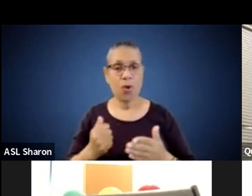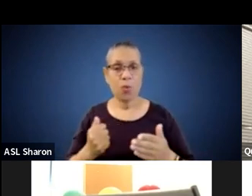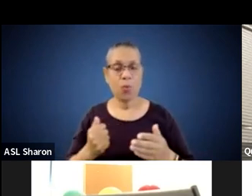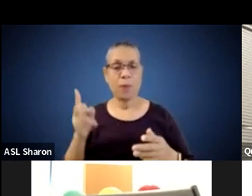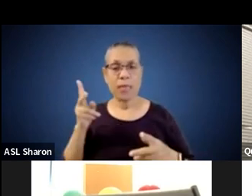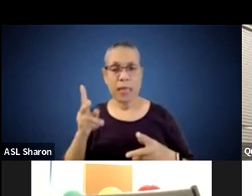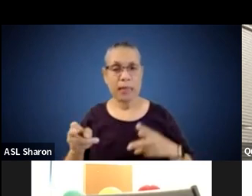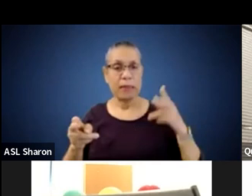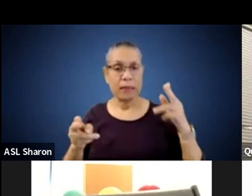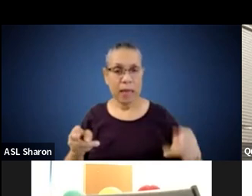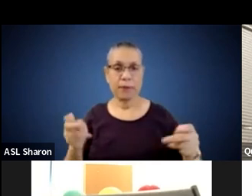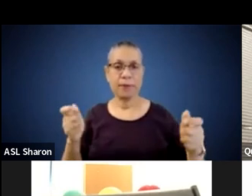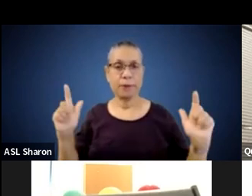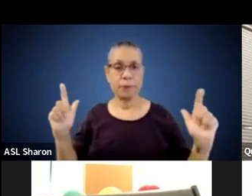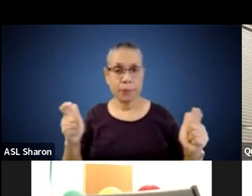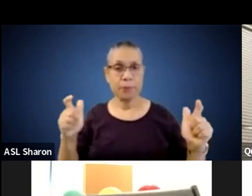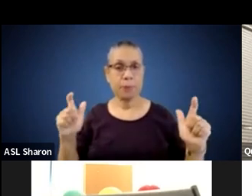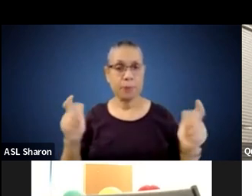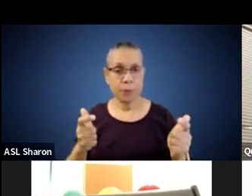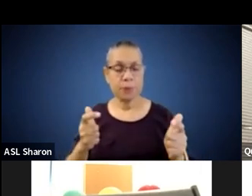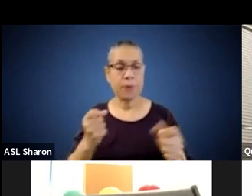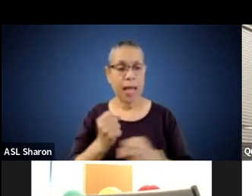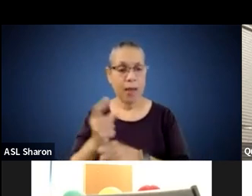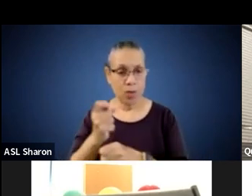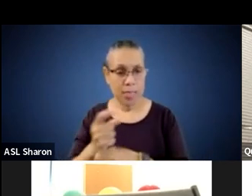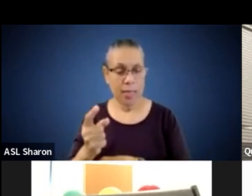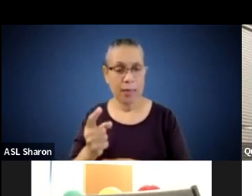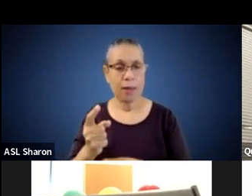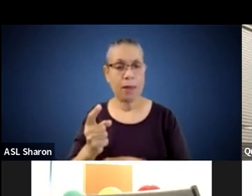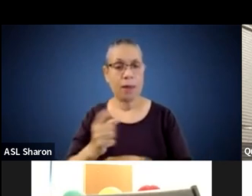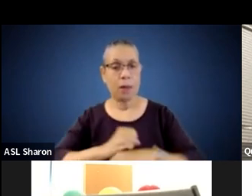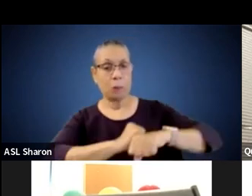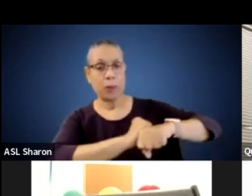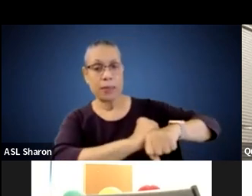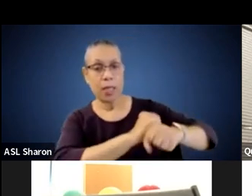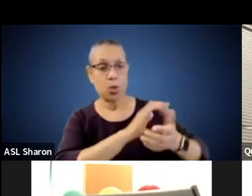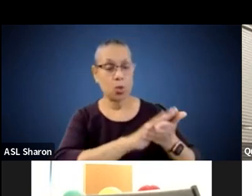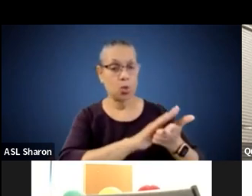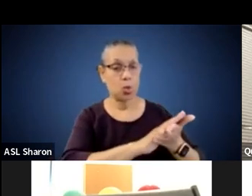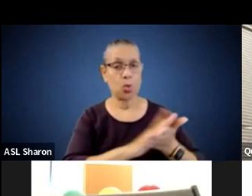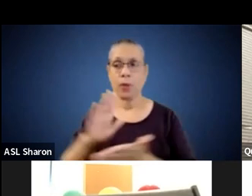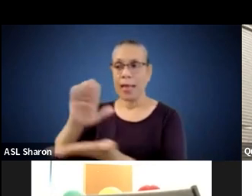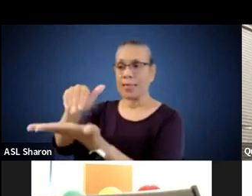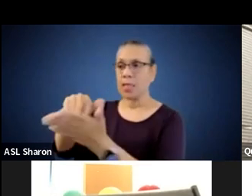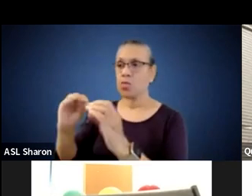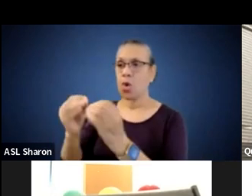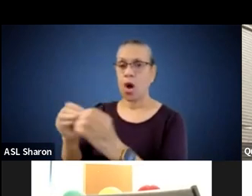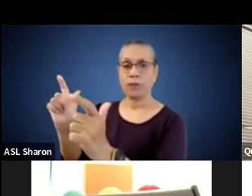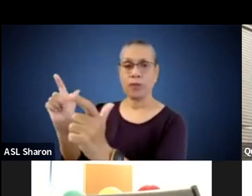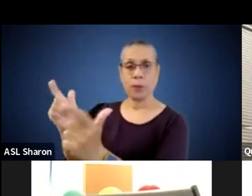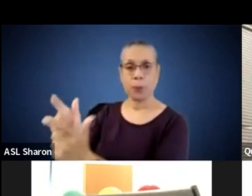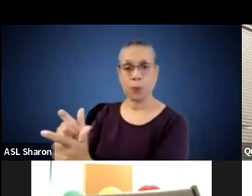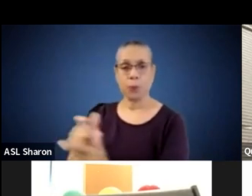after cuts years after years it has always aired on protect the schools and cut more with central office